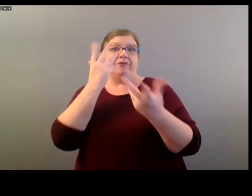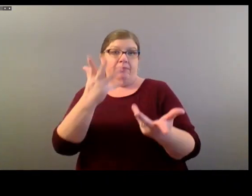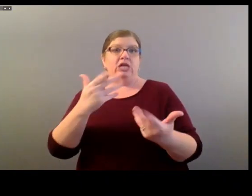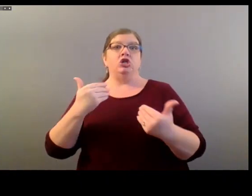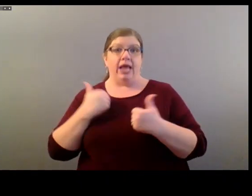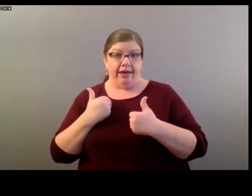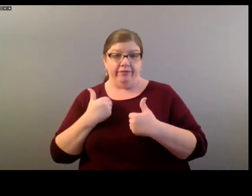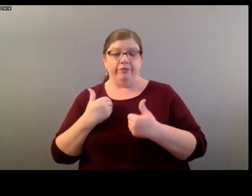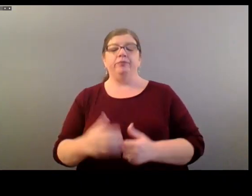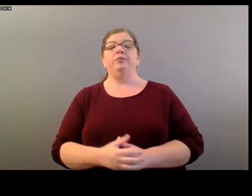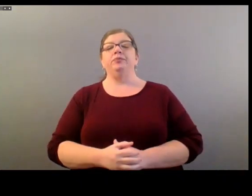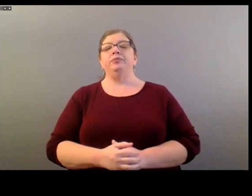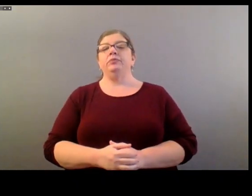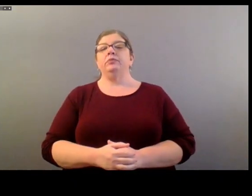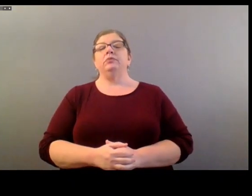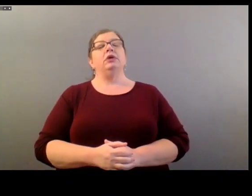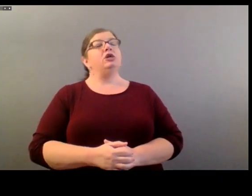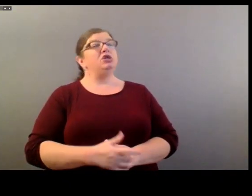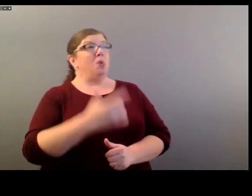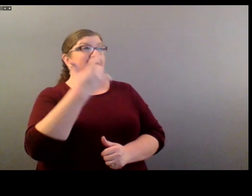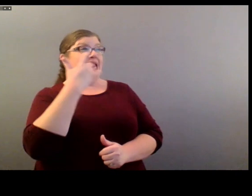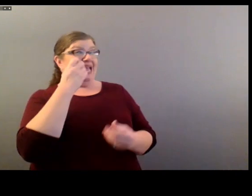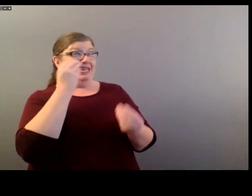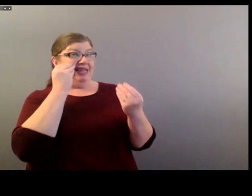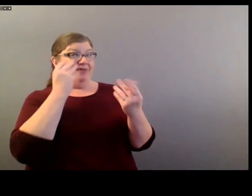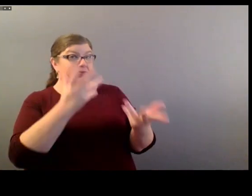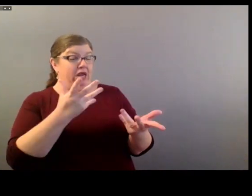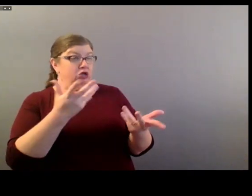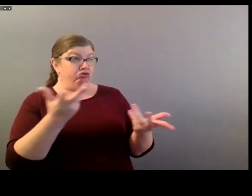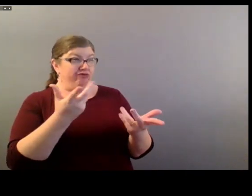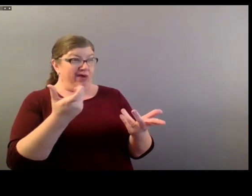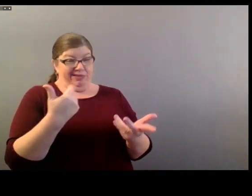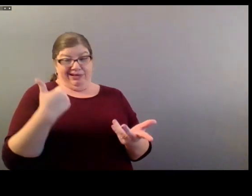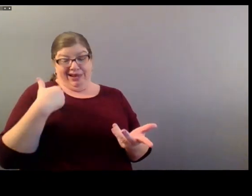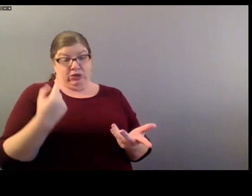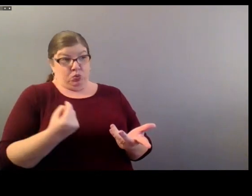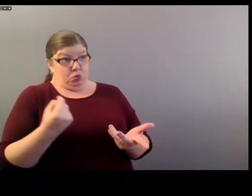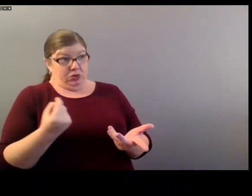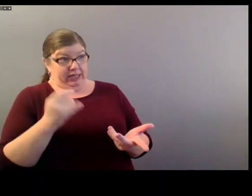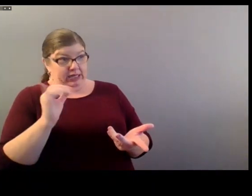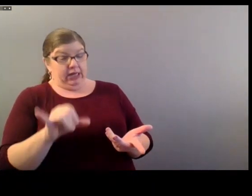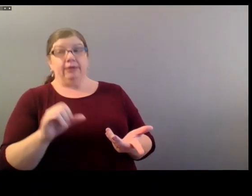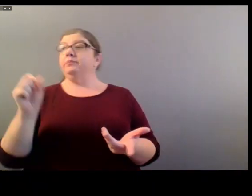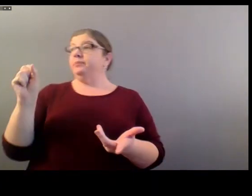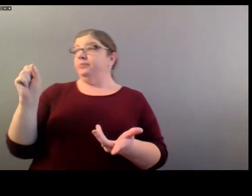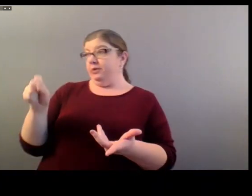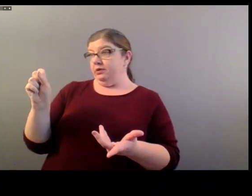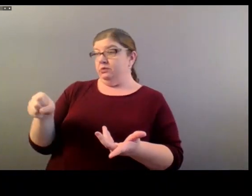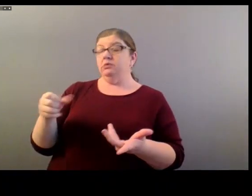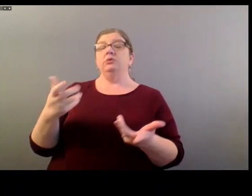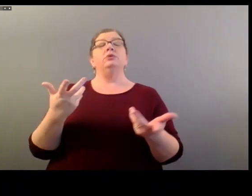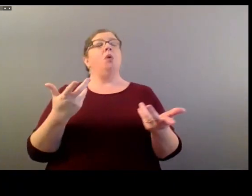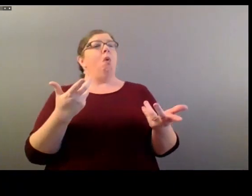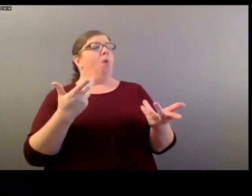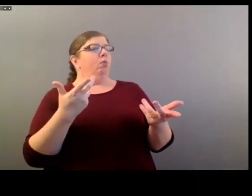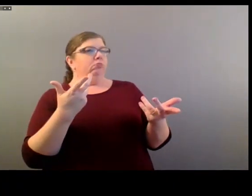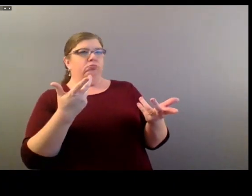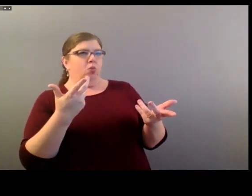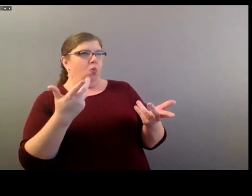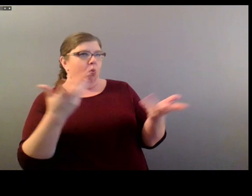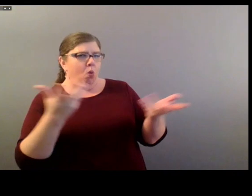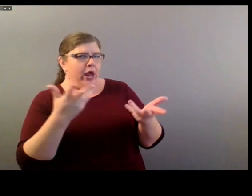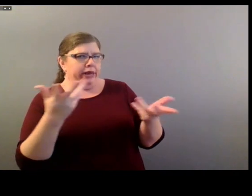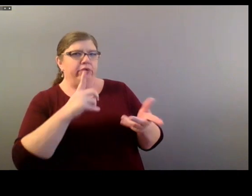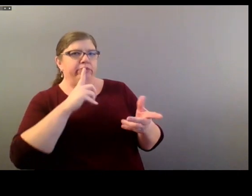So the latest information would be from this past Tuesday? Correct. And so what are the